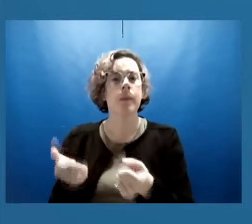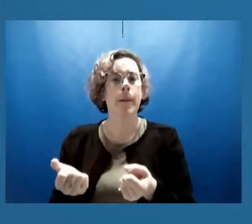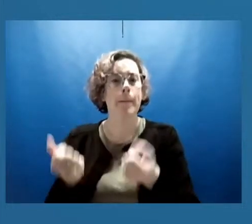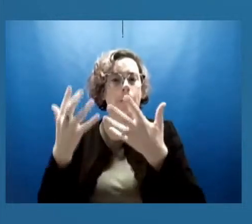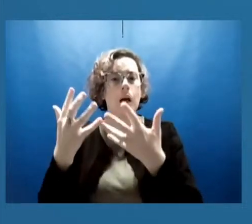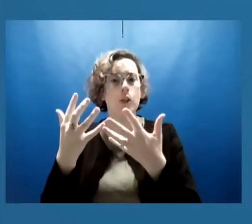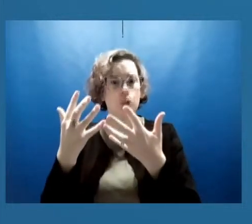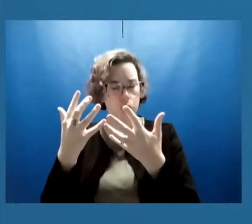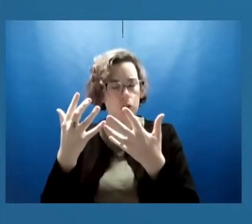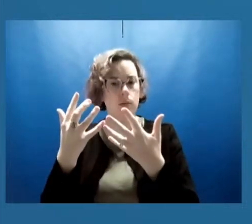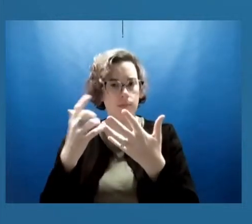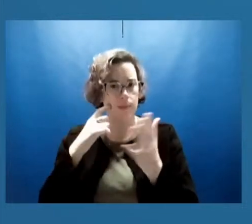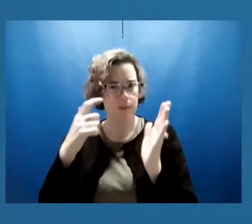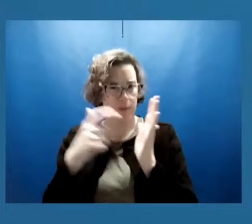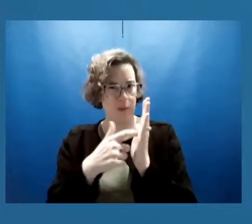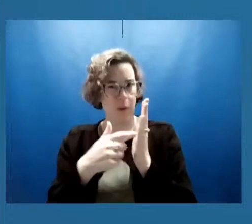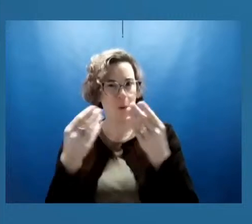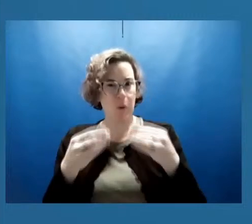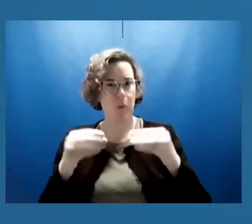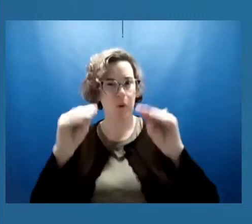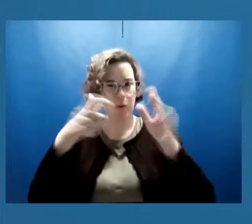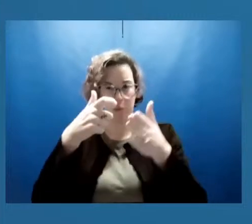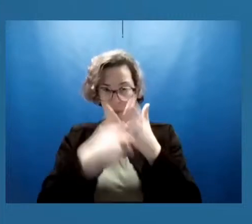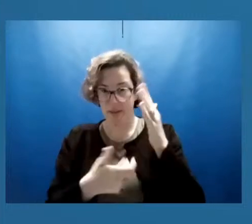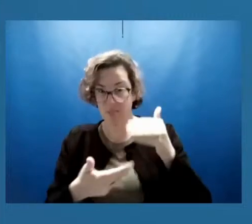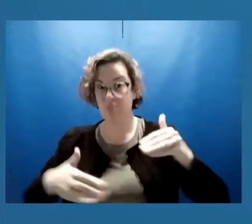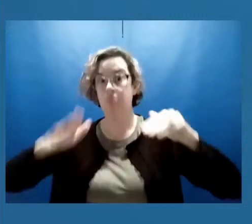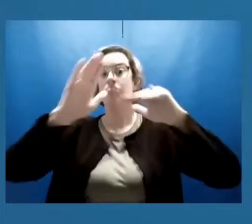she expect on grocery store prices from this?